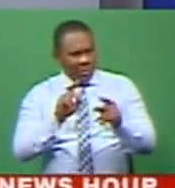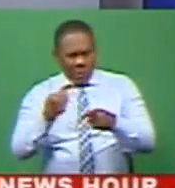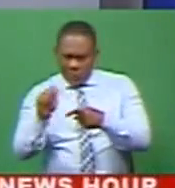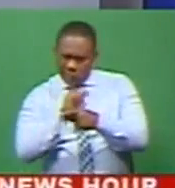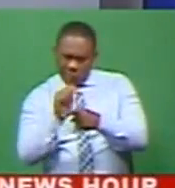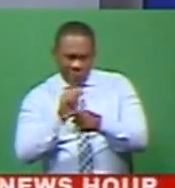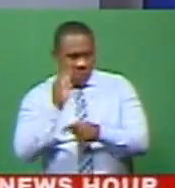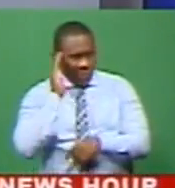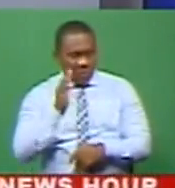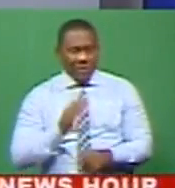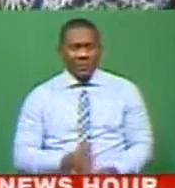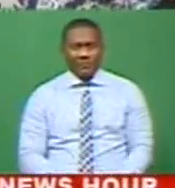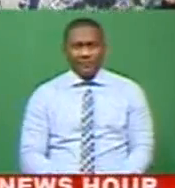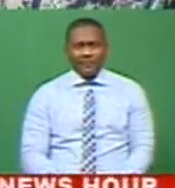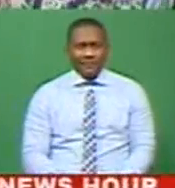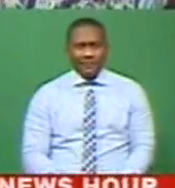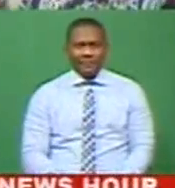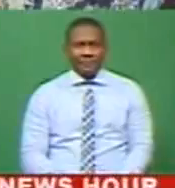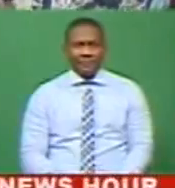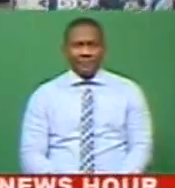agreement.